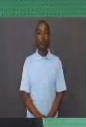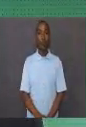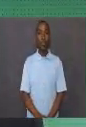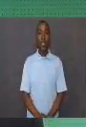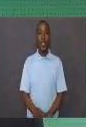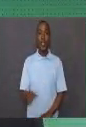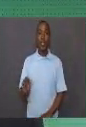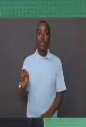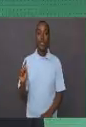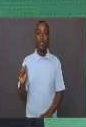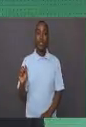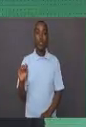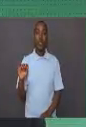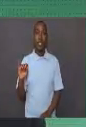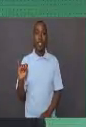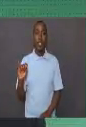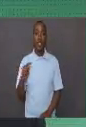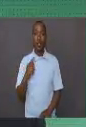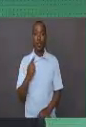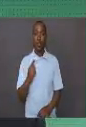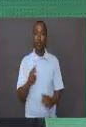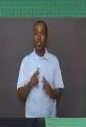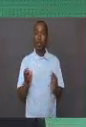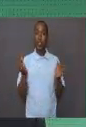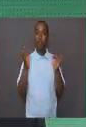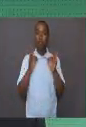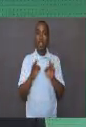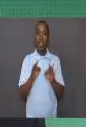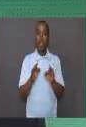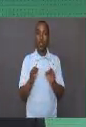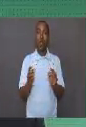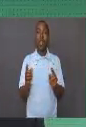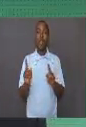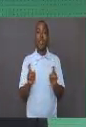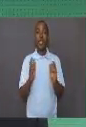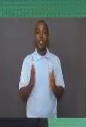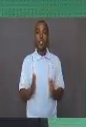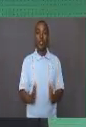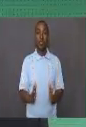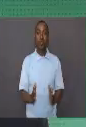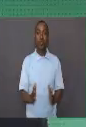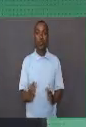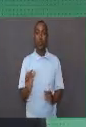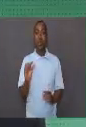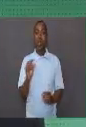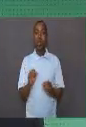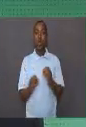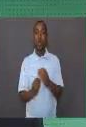Staining is essential for scientists to use when they are